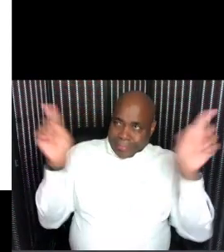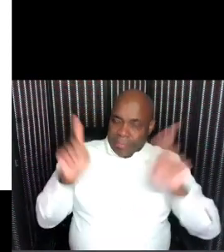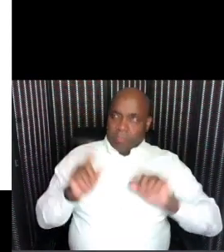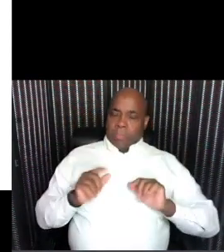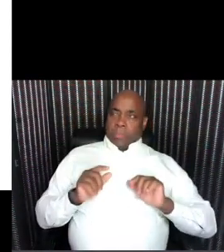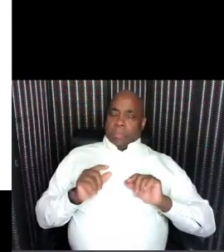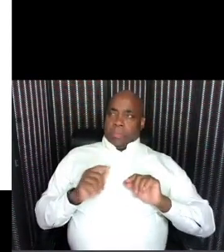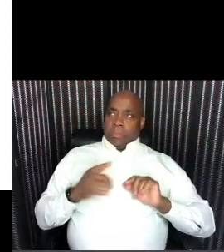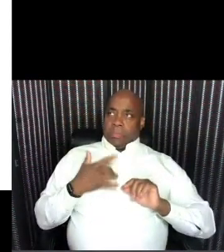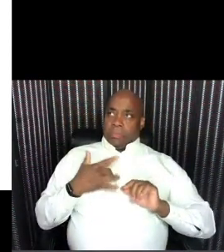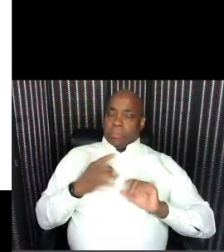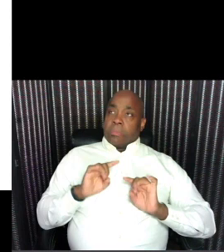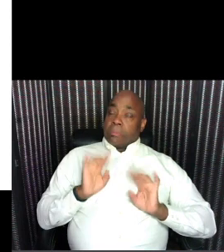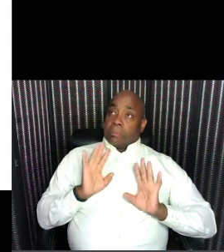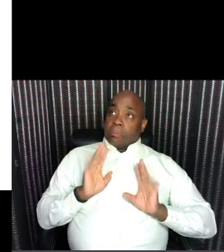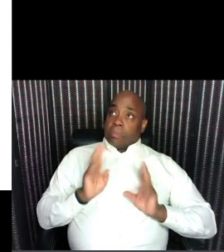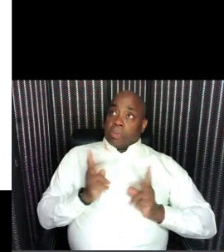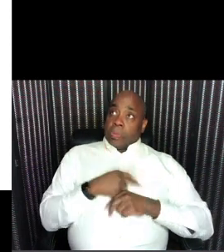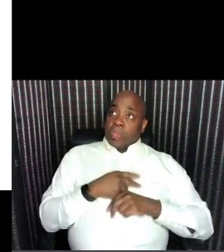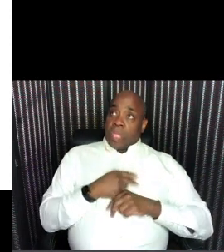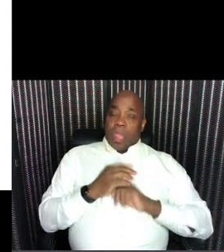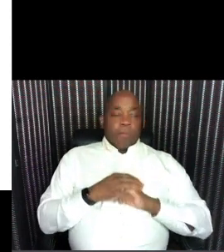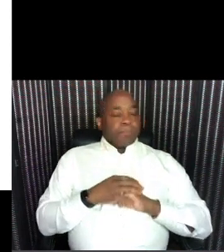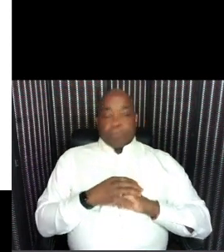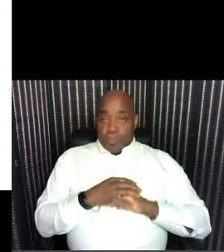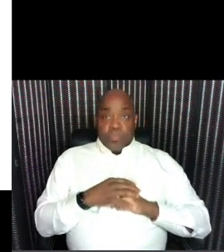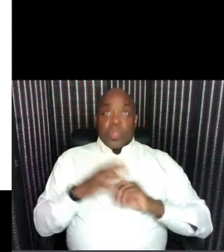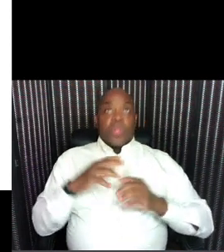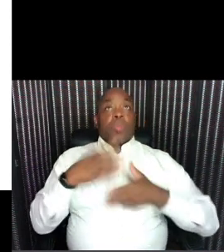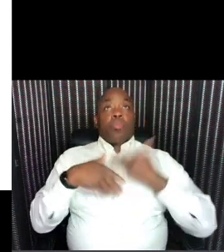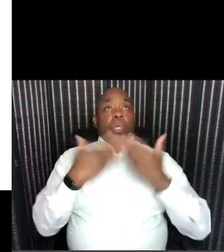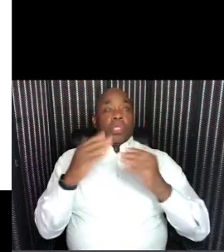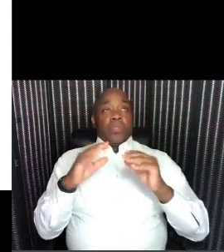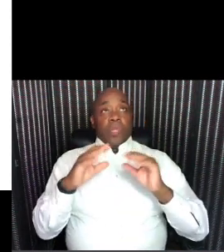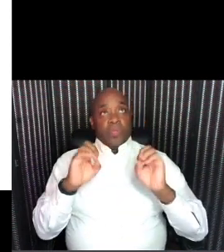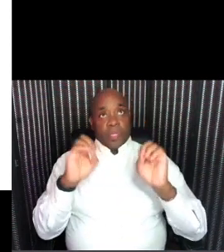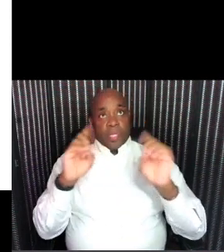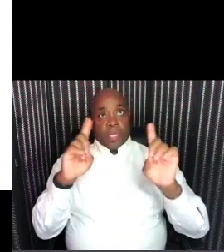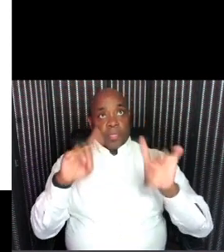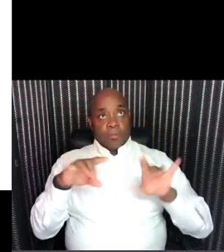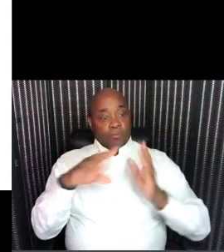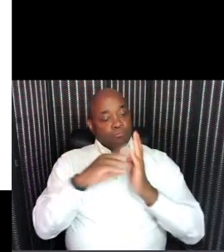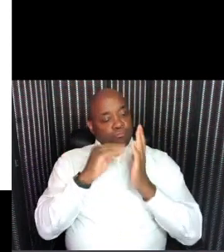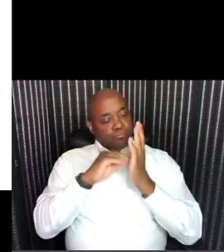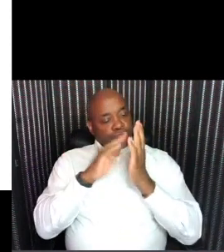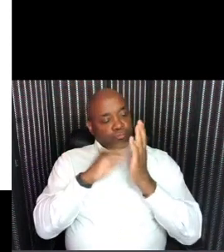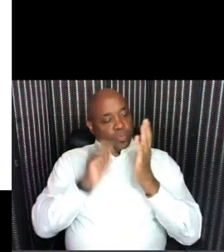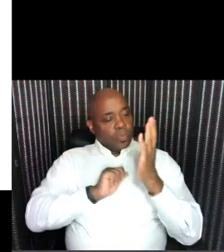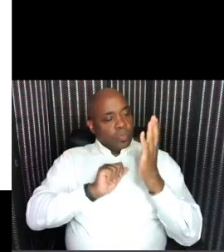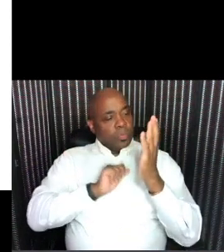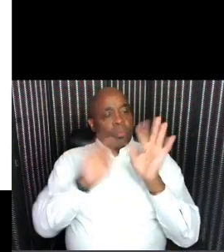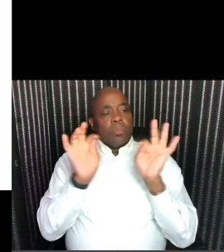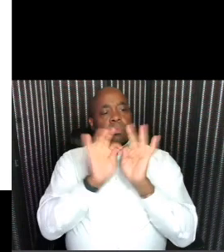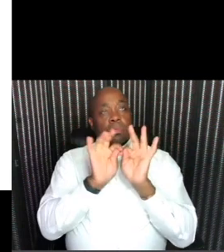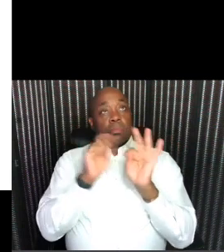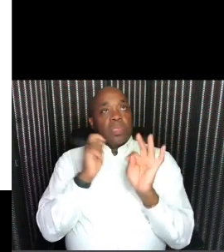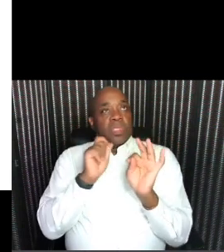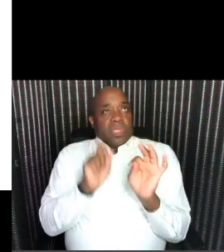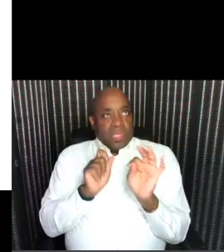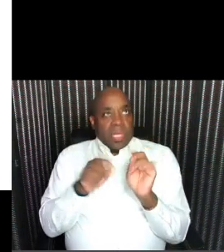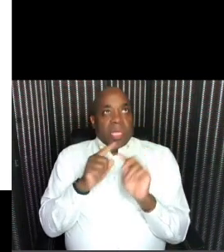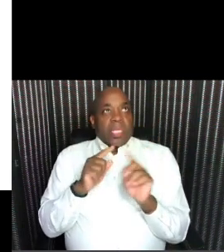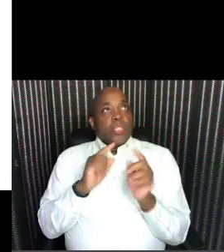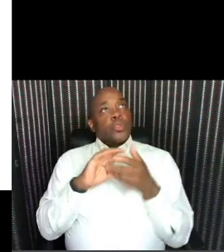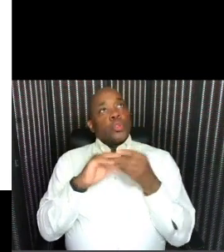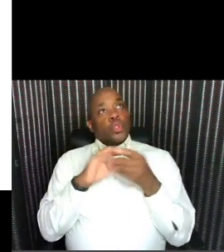And part of that process of educating myself was important because it allowed me to tell a story to my institution